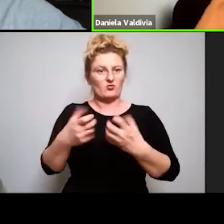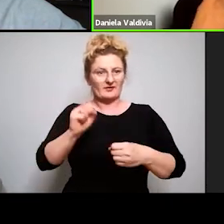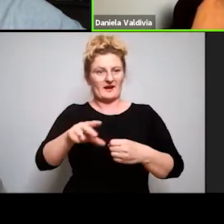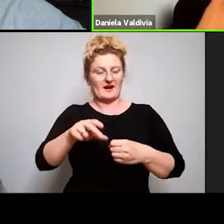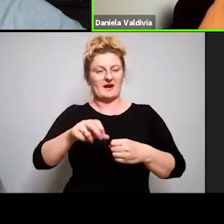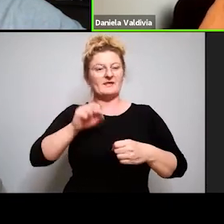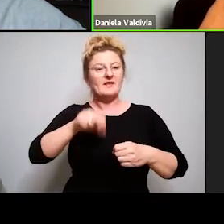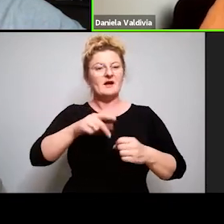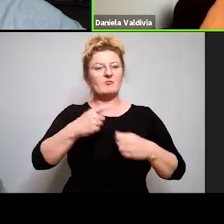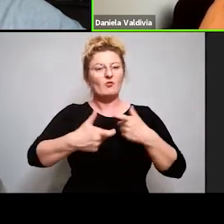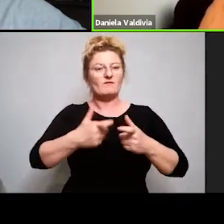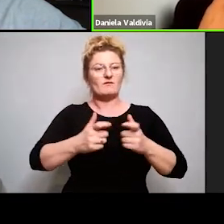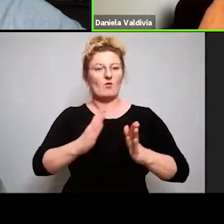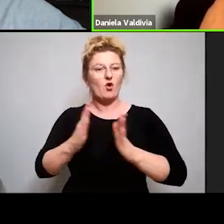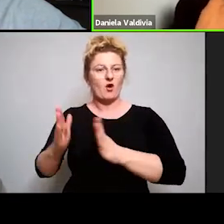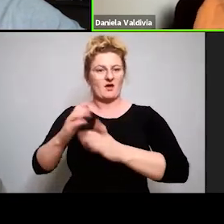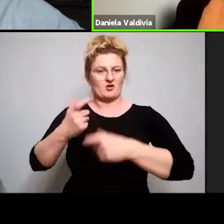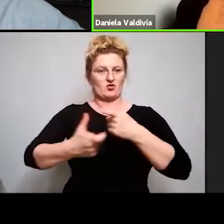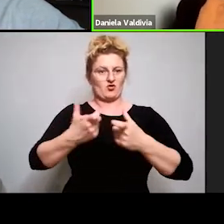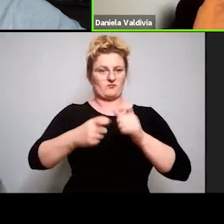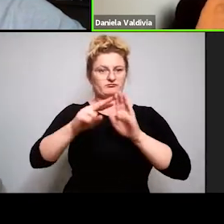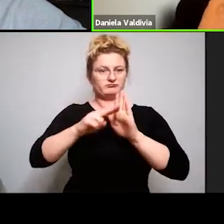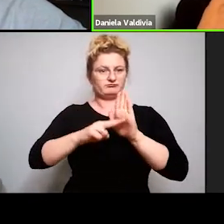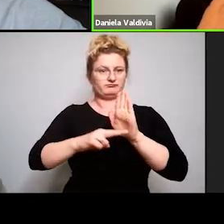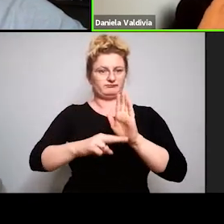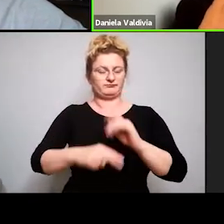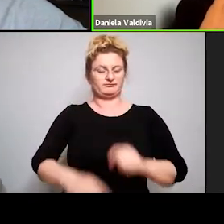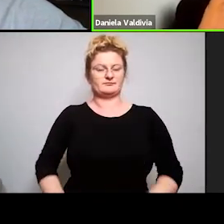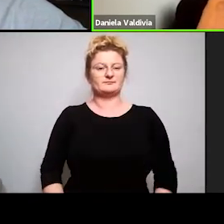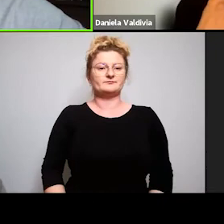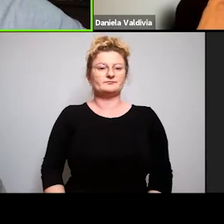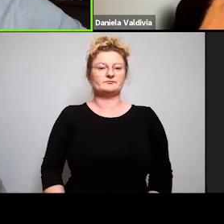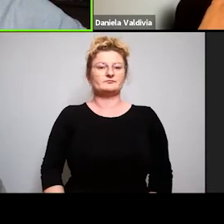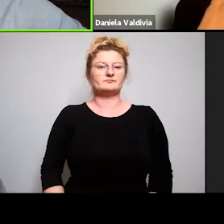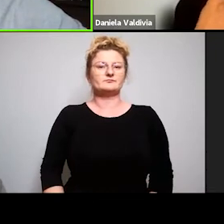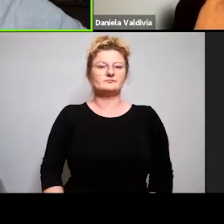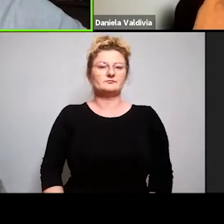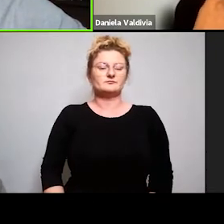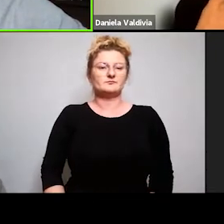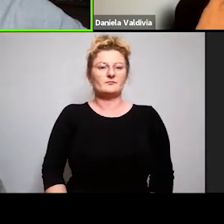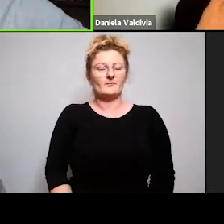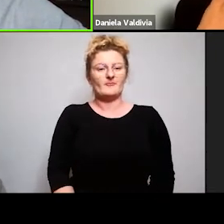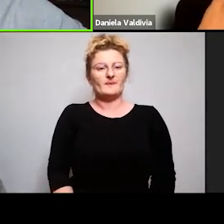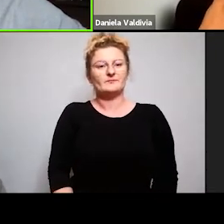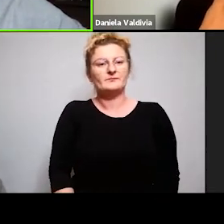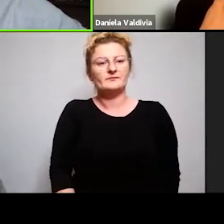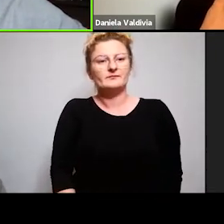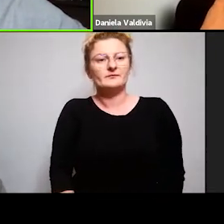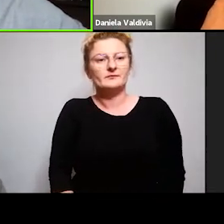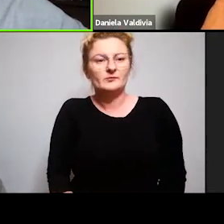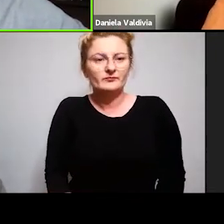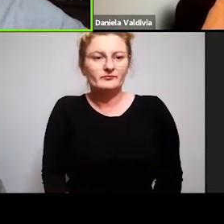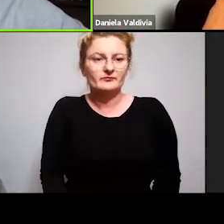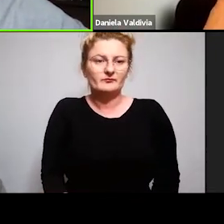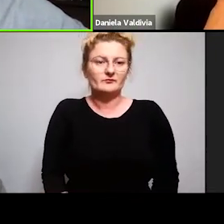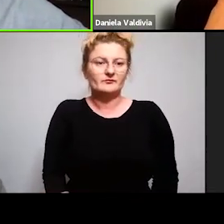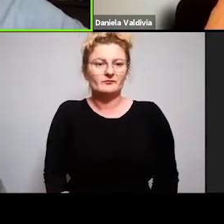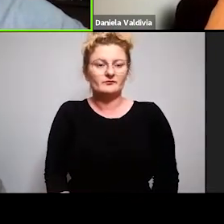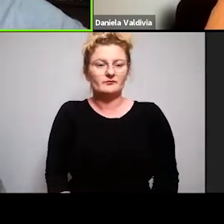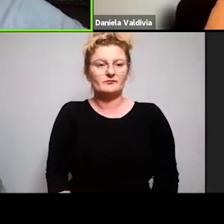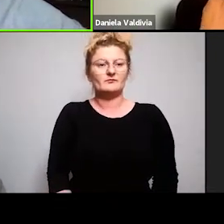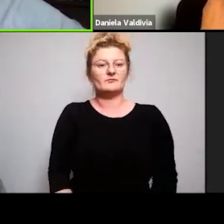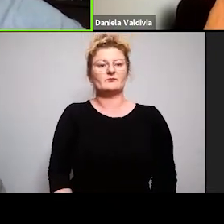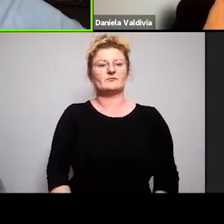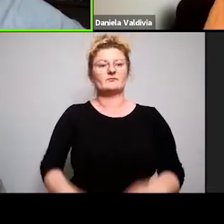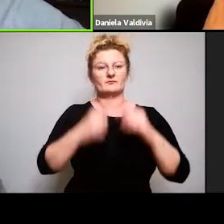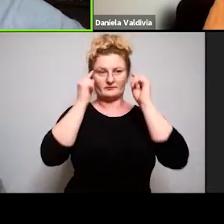don't know if it answers the question. And Martina, if you want to know something more, just ask. What is